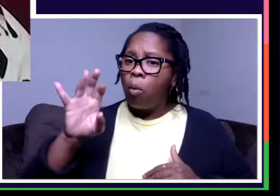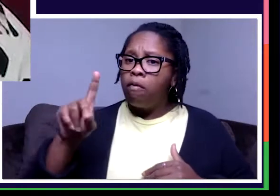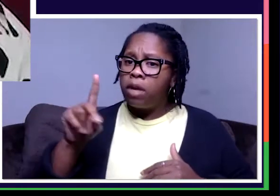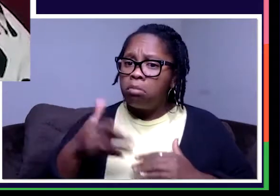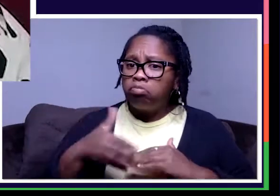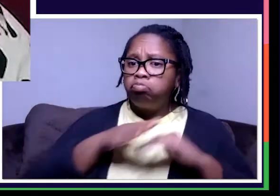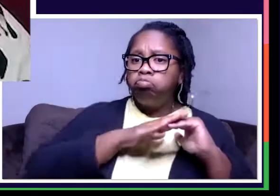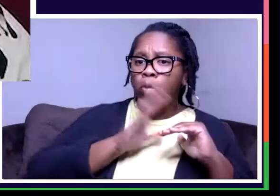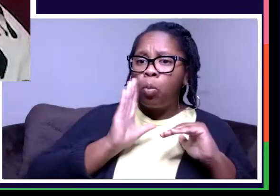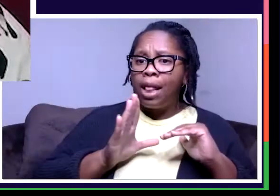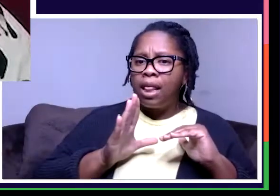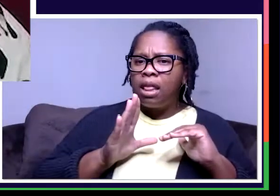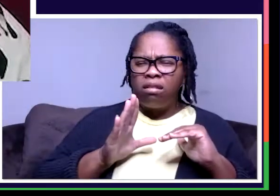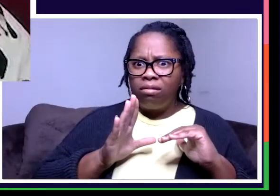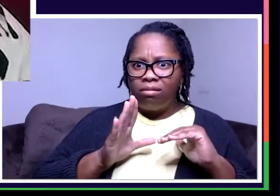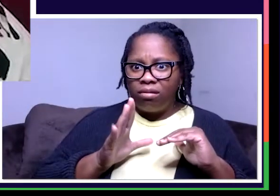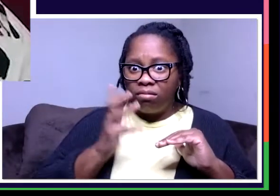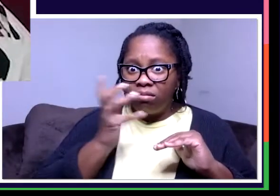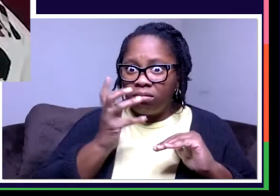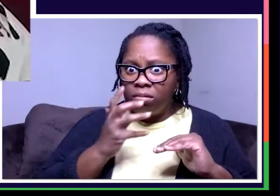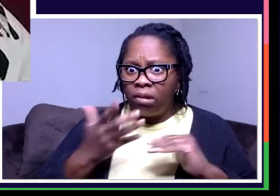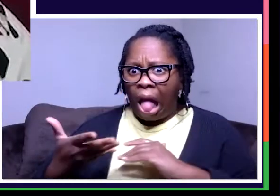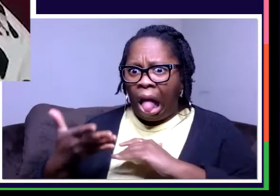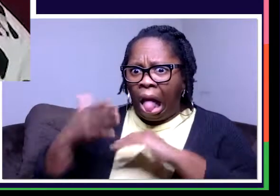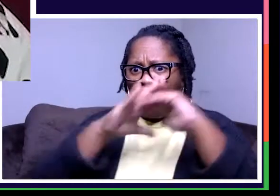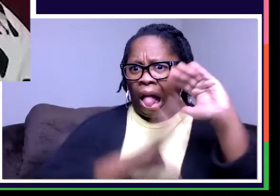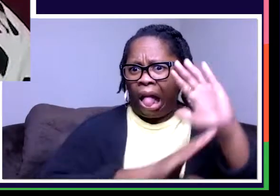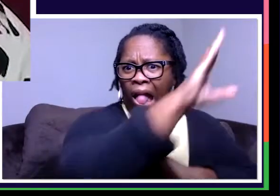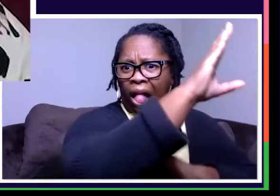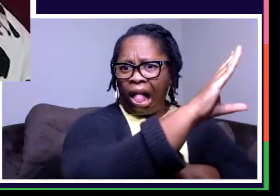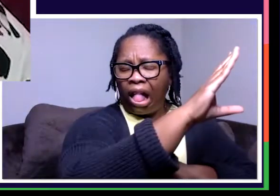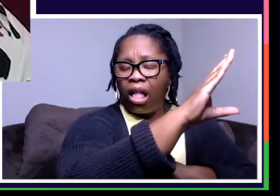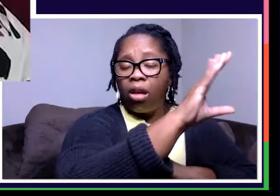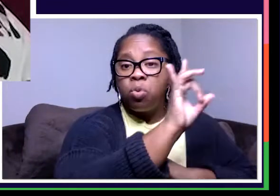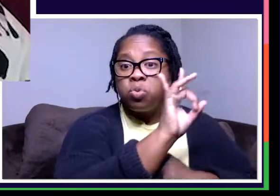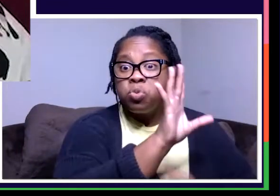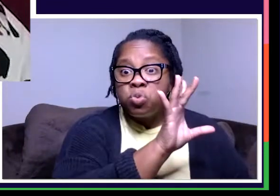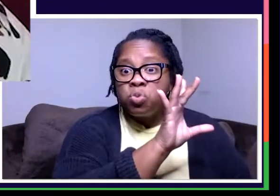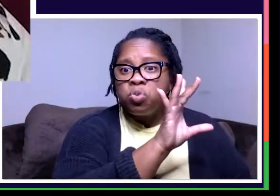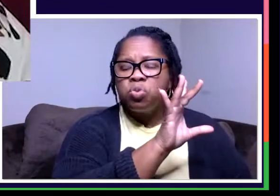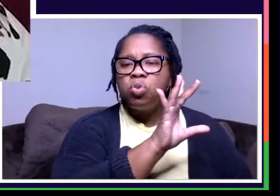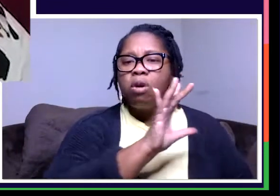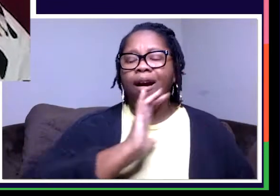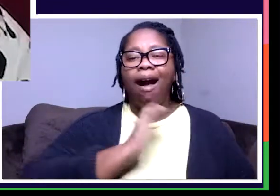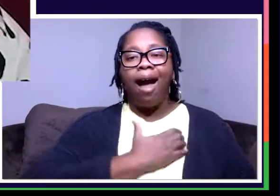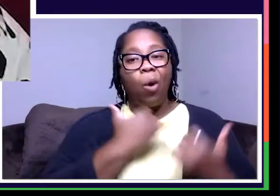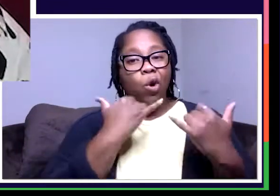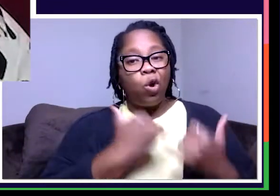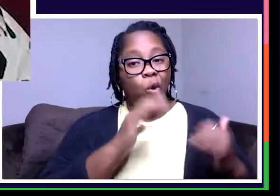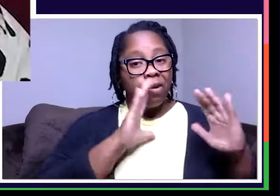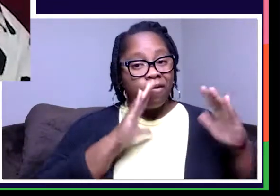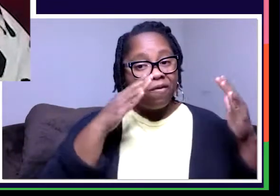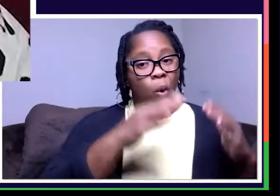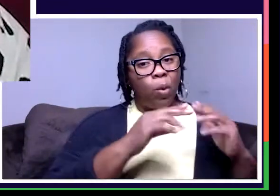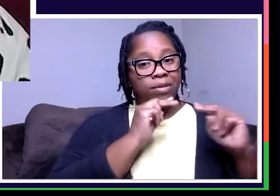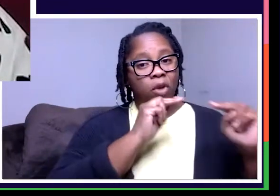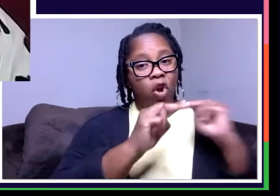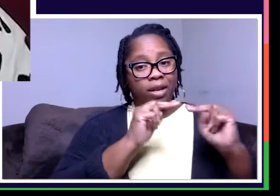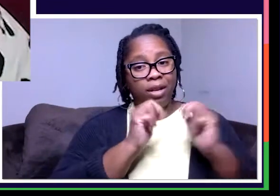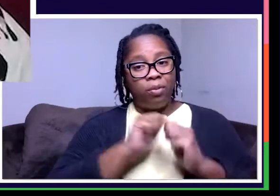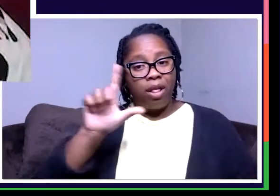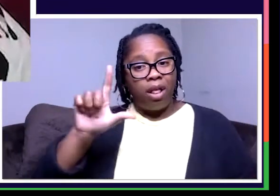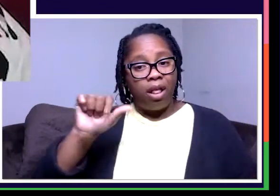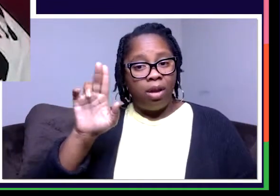expecting has turned into a COVID tsunami. In light of this fast changing situation, our